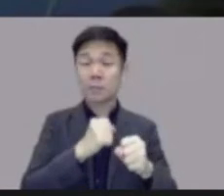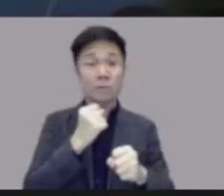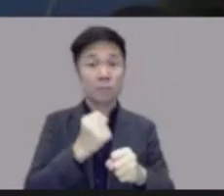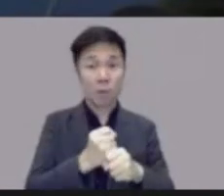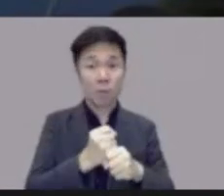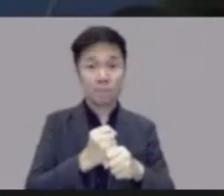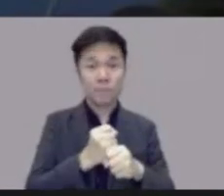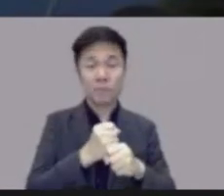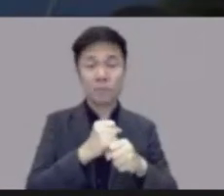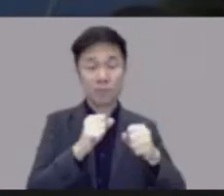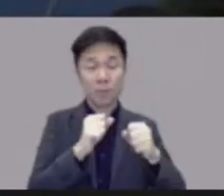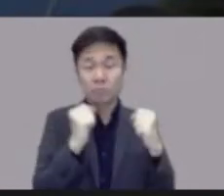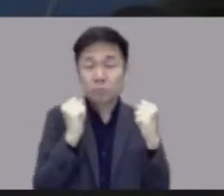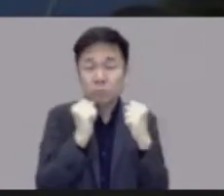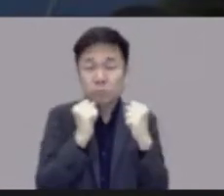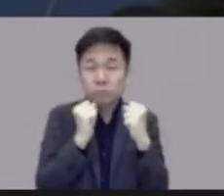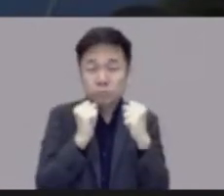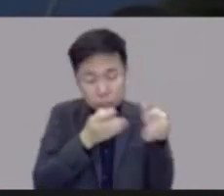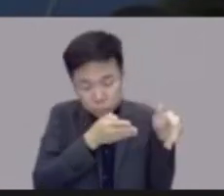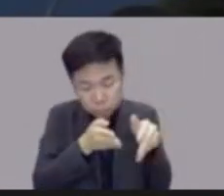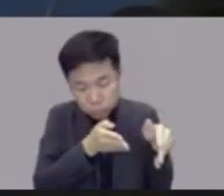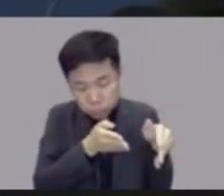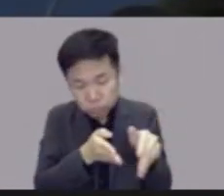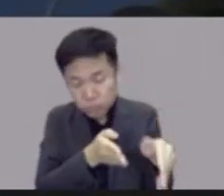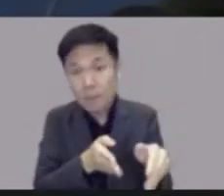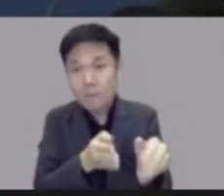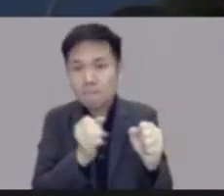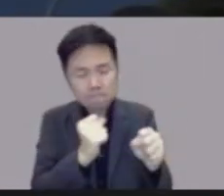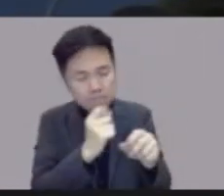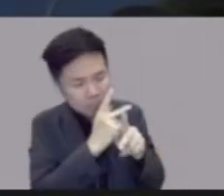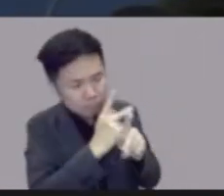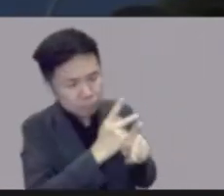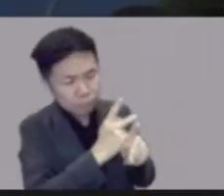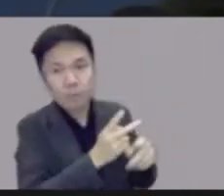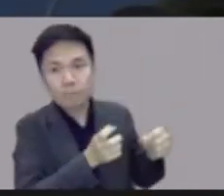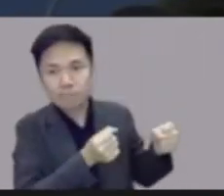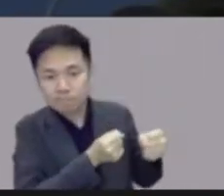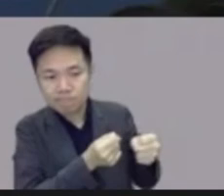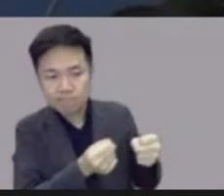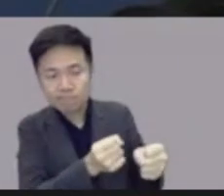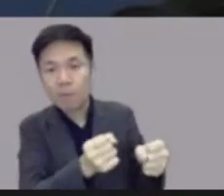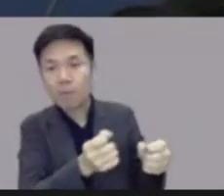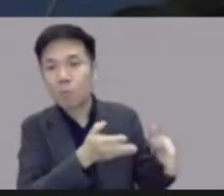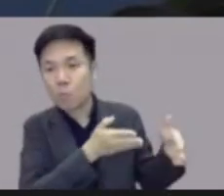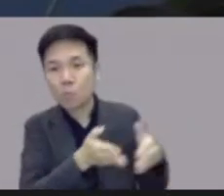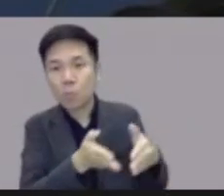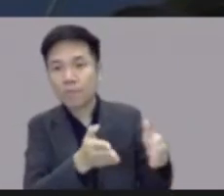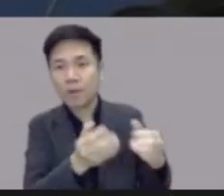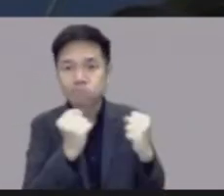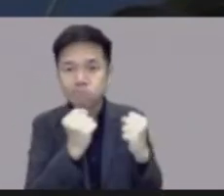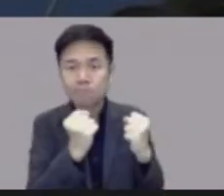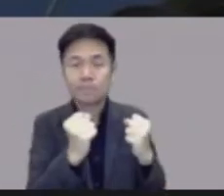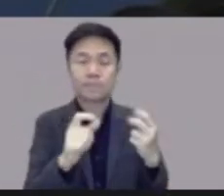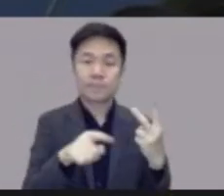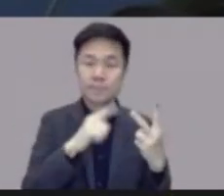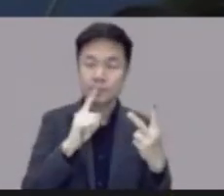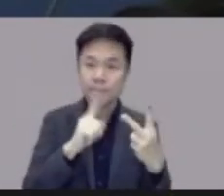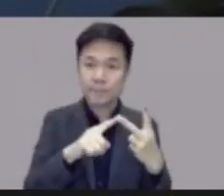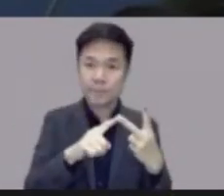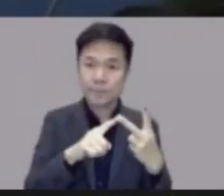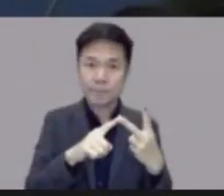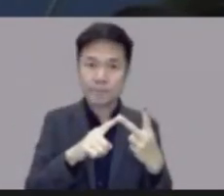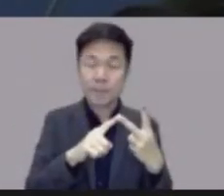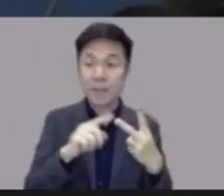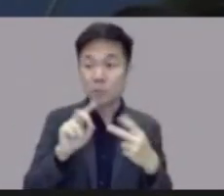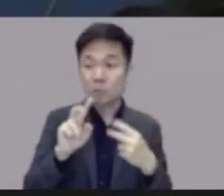glaciers and uh proclaiming 21st of March